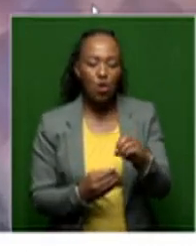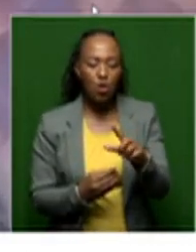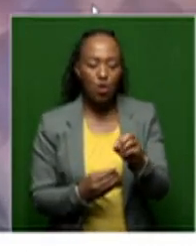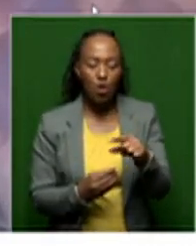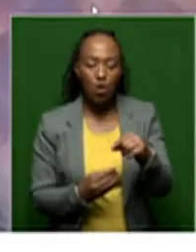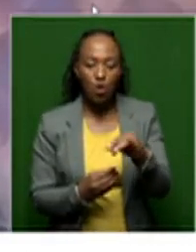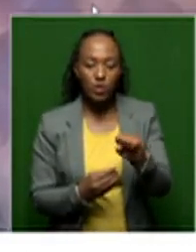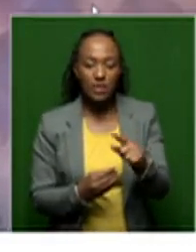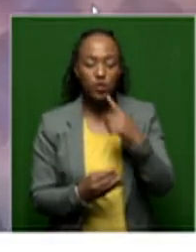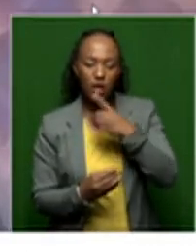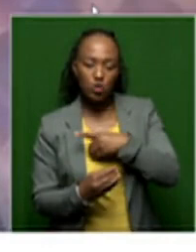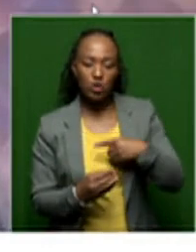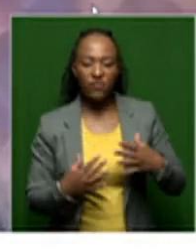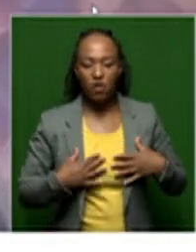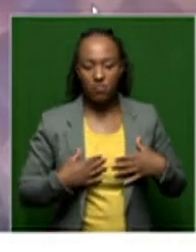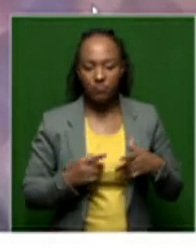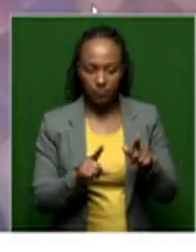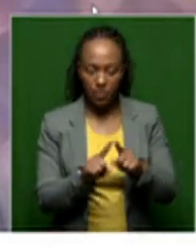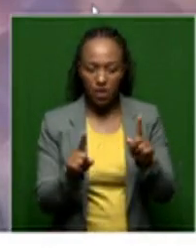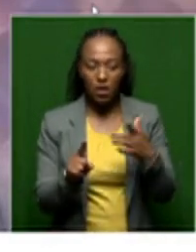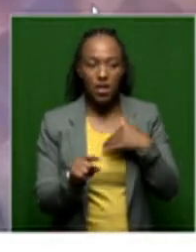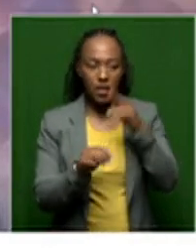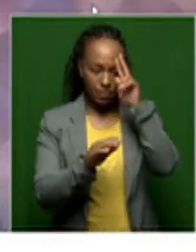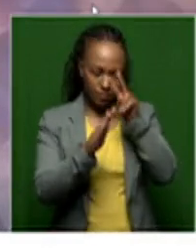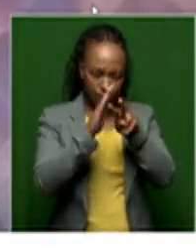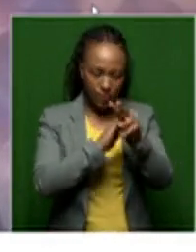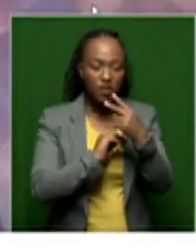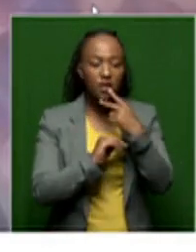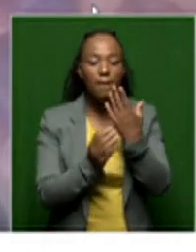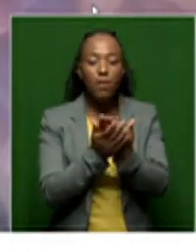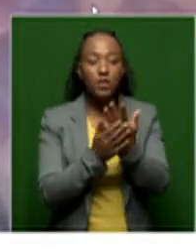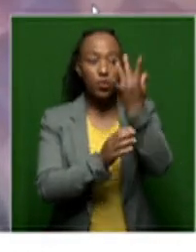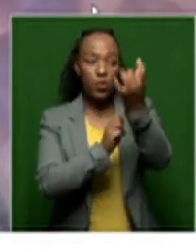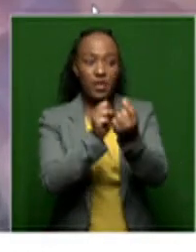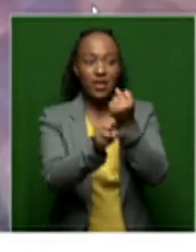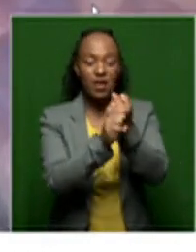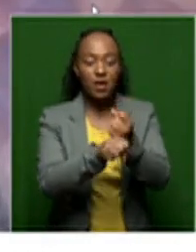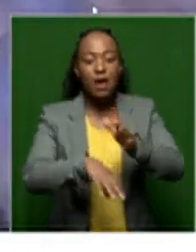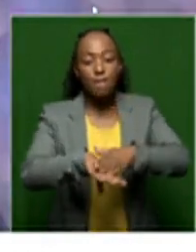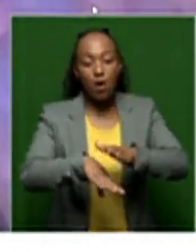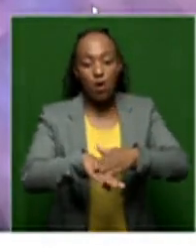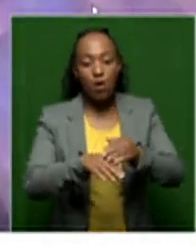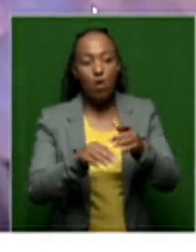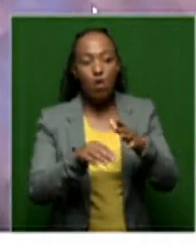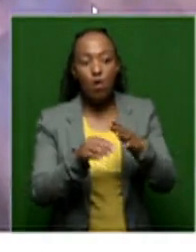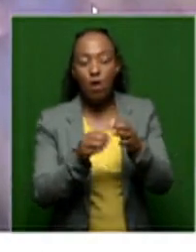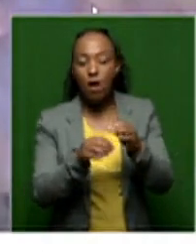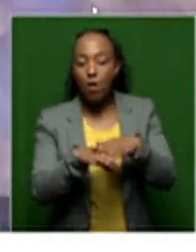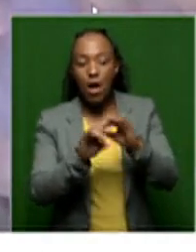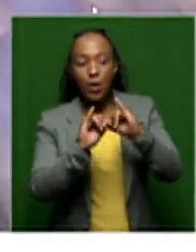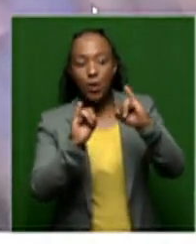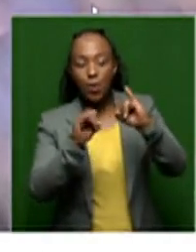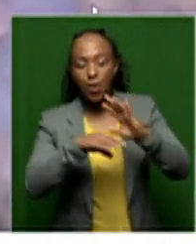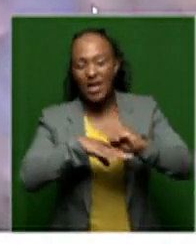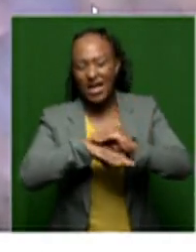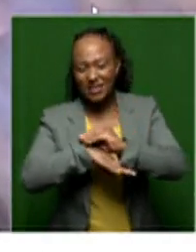patients. So what they are forecasting is that in the coming year that we're going to see a lot more of advanced cancers coming in